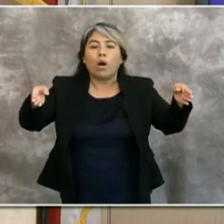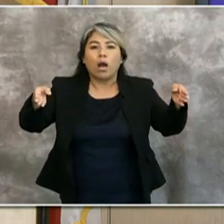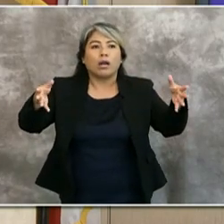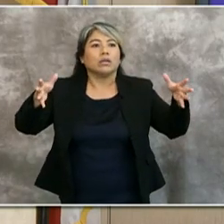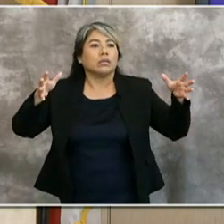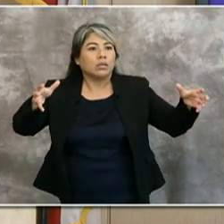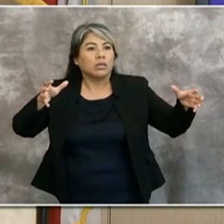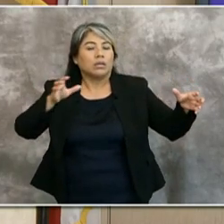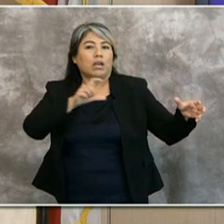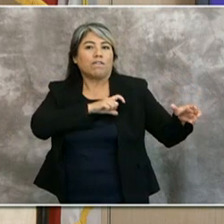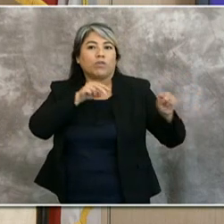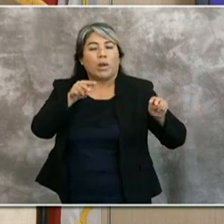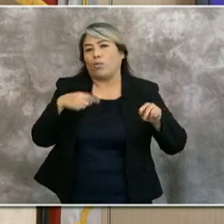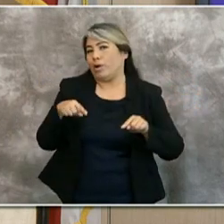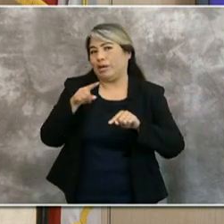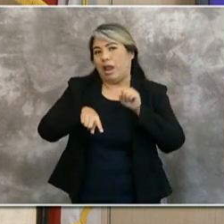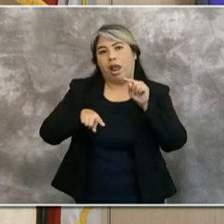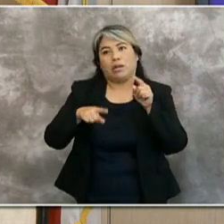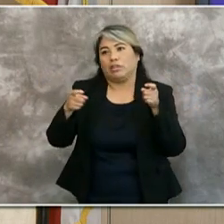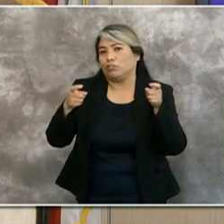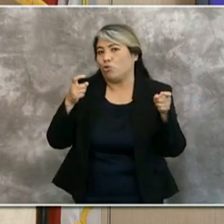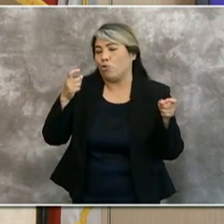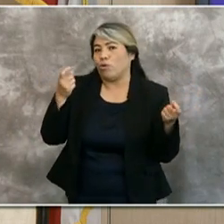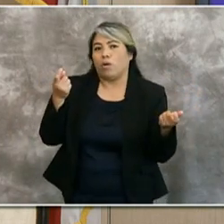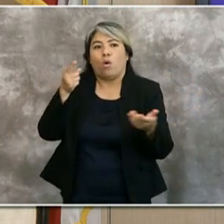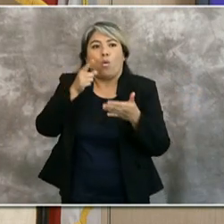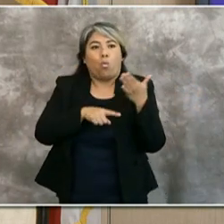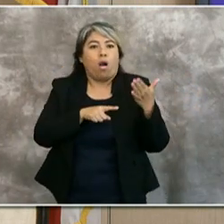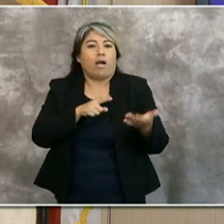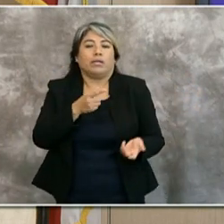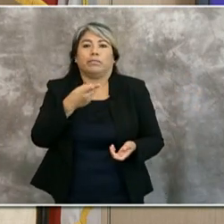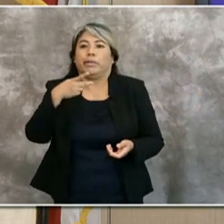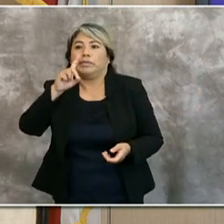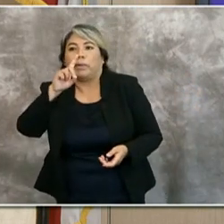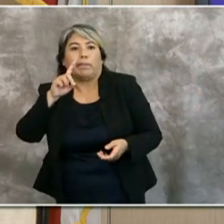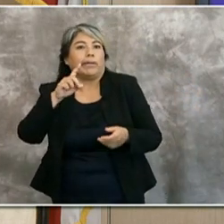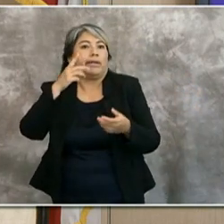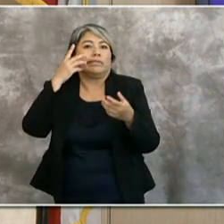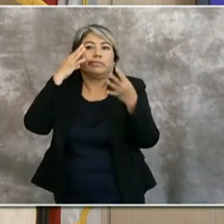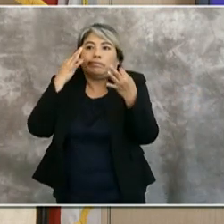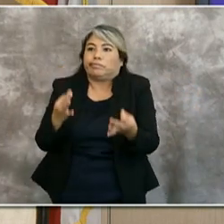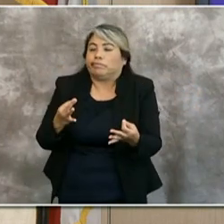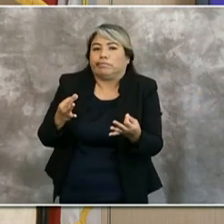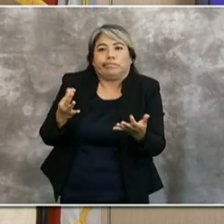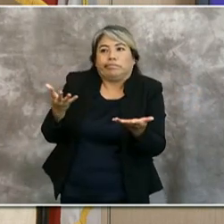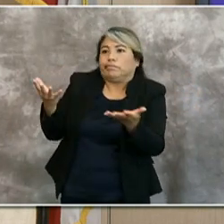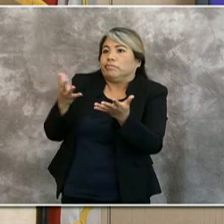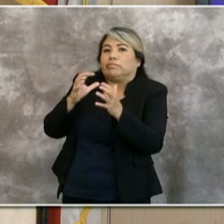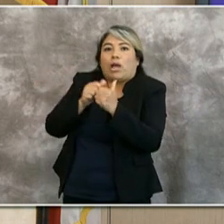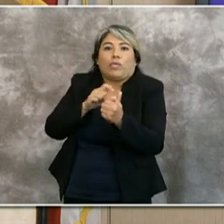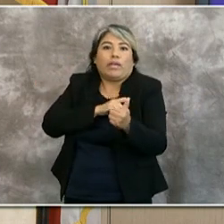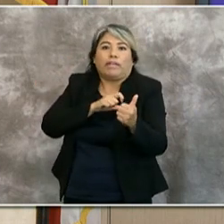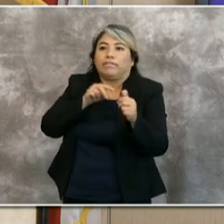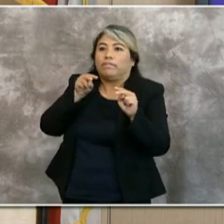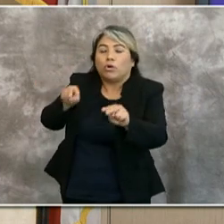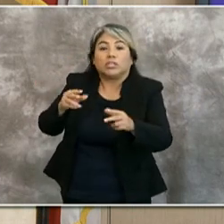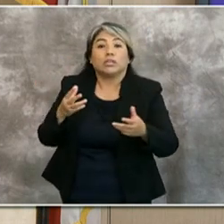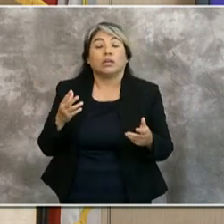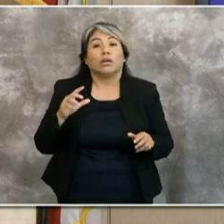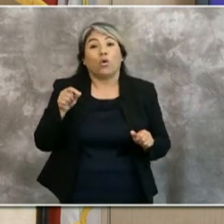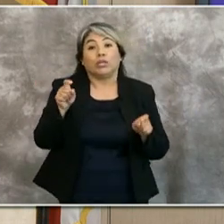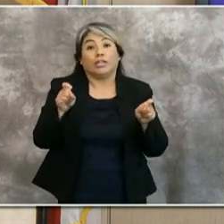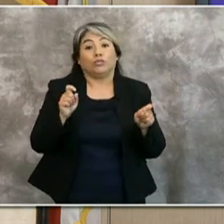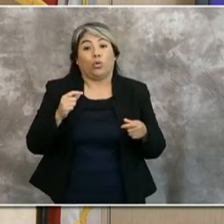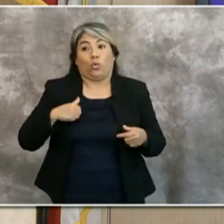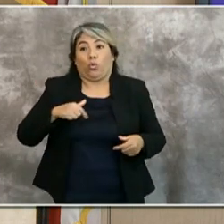around enforcement. And we can't control what an individual law enforcement agency chooses as their posture as it relates to enforcement. We can only